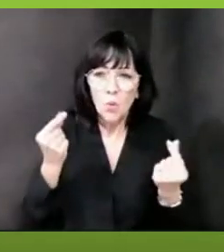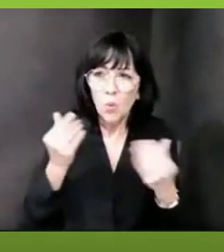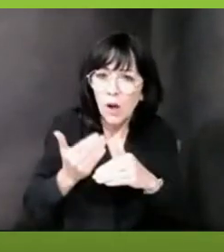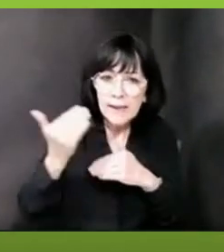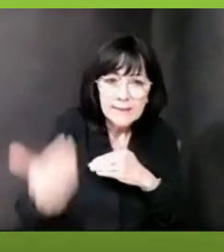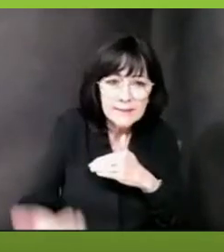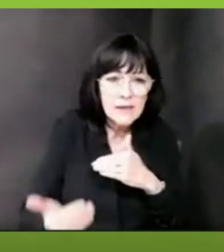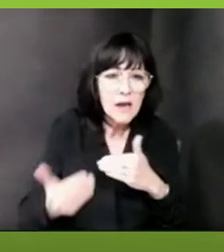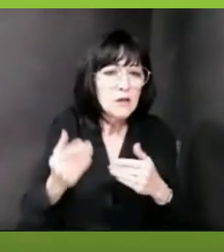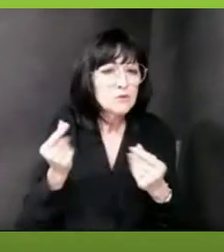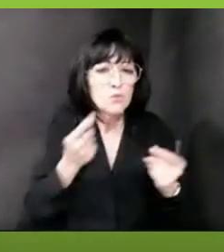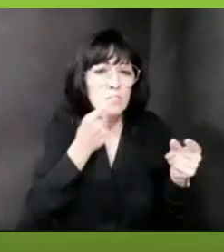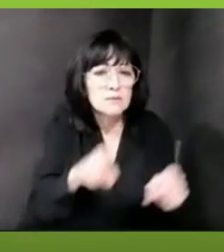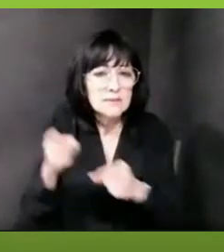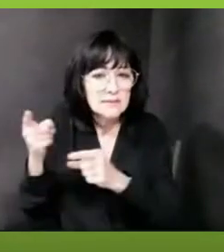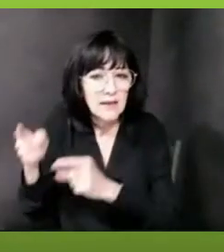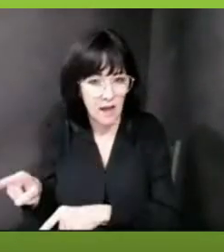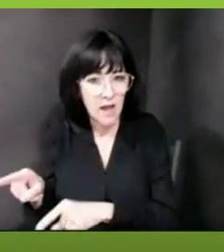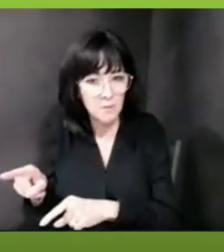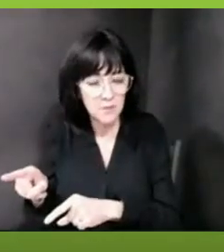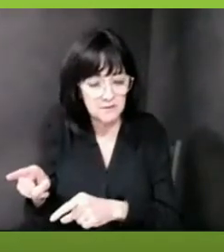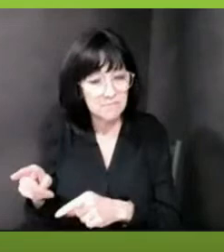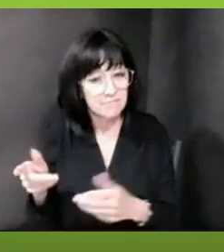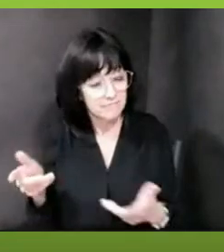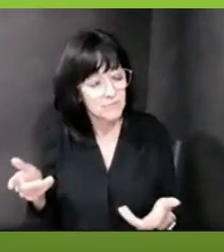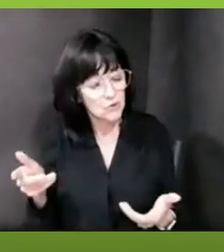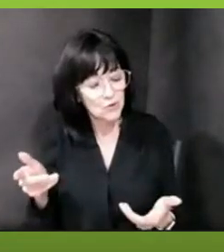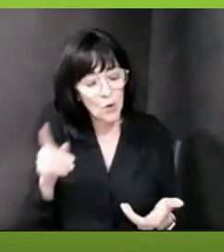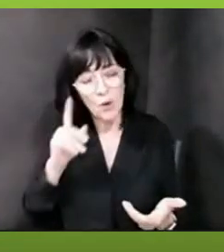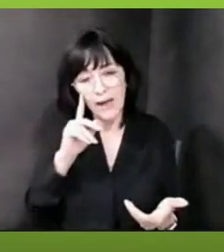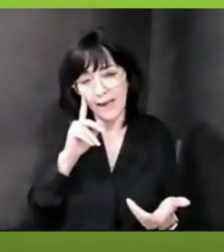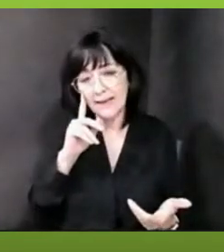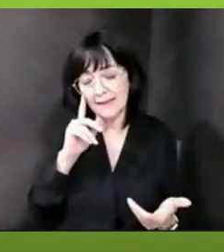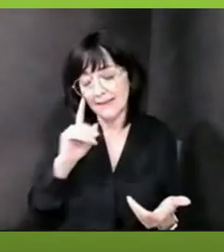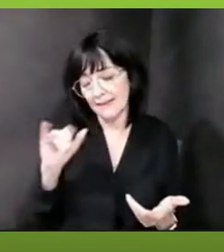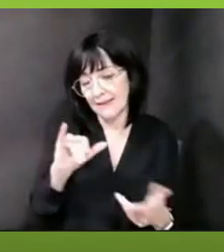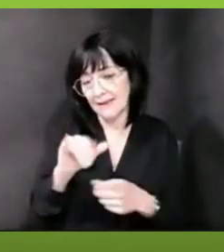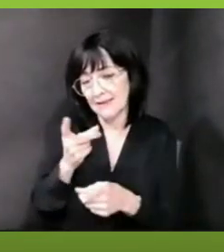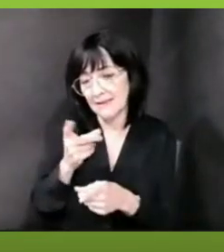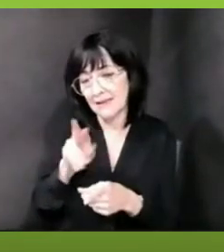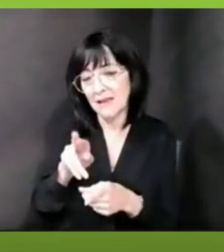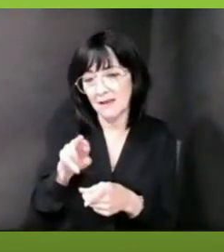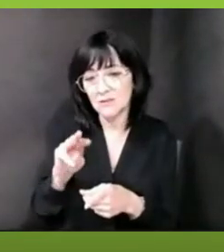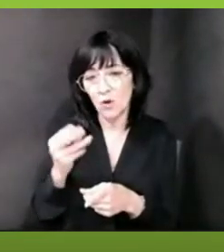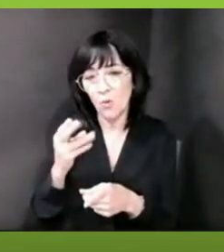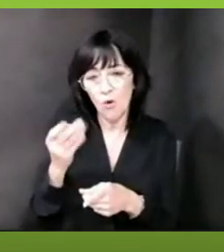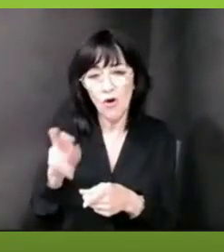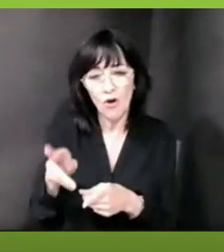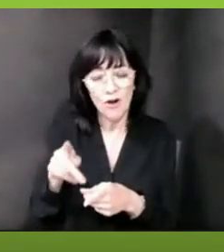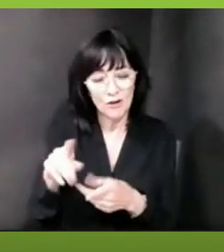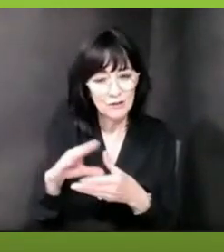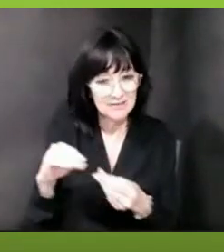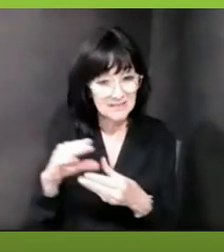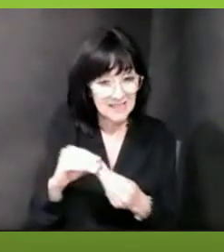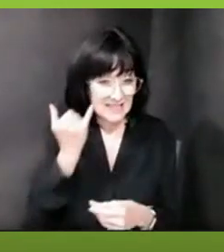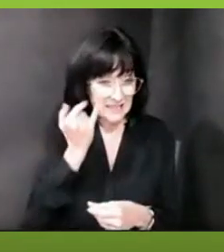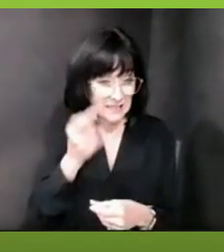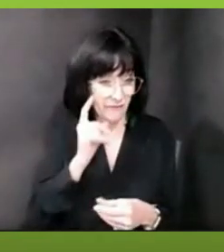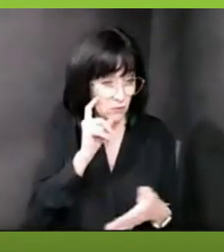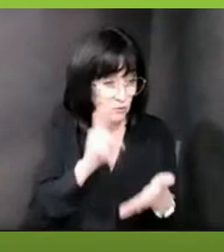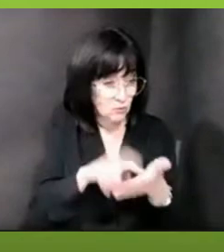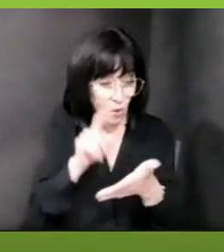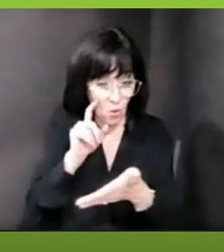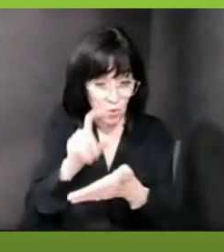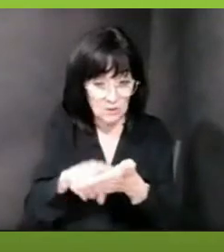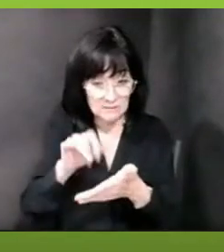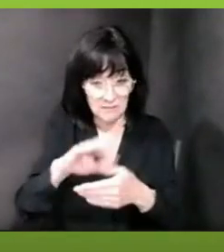will continue to occur. So I think just like Dr. Whiteholder said, if you notice these kind of